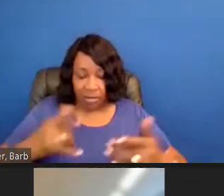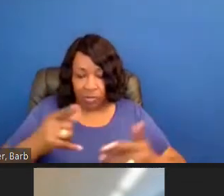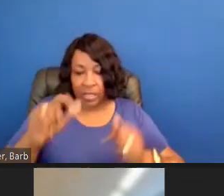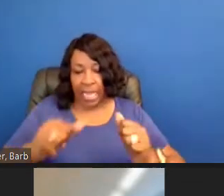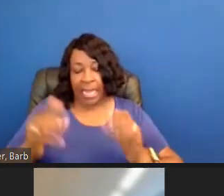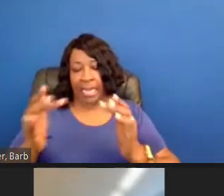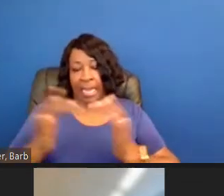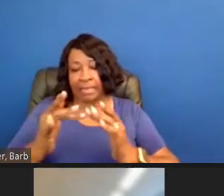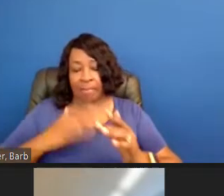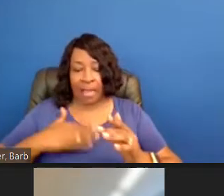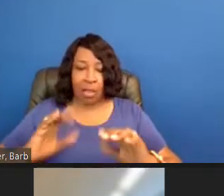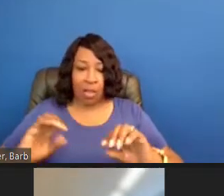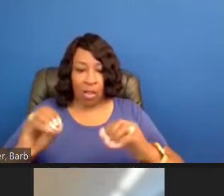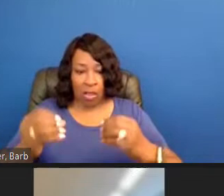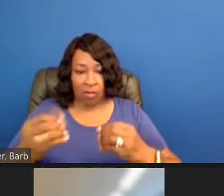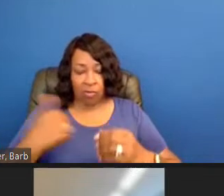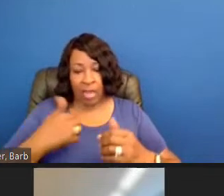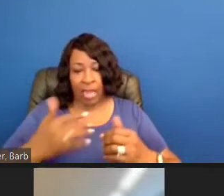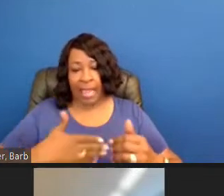happy to share with you.